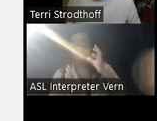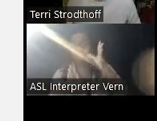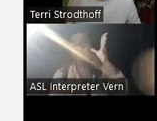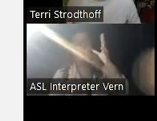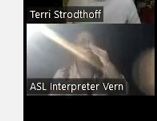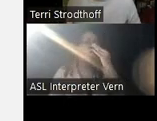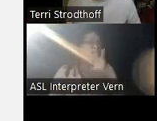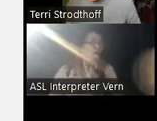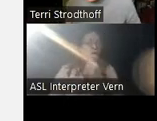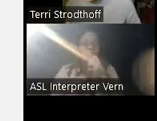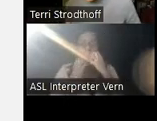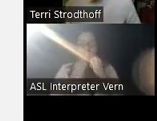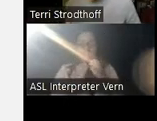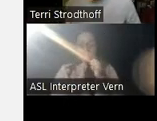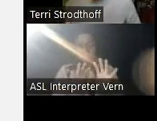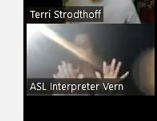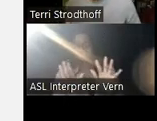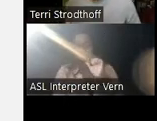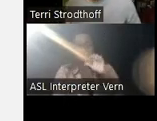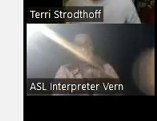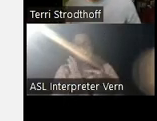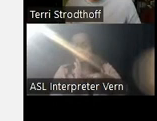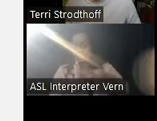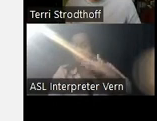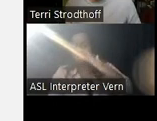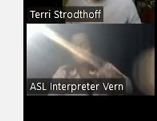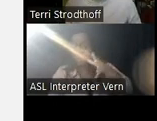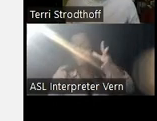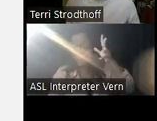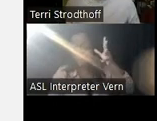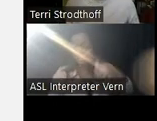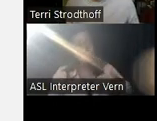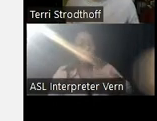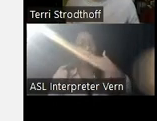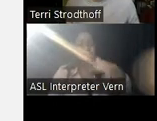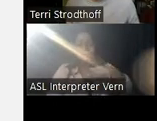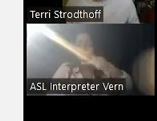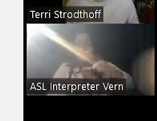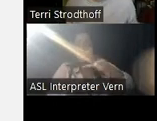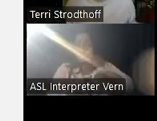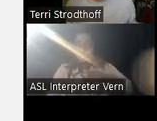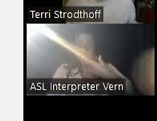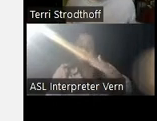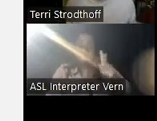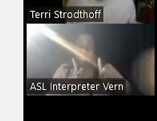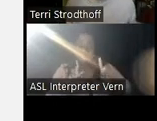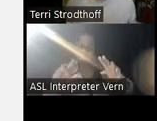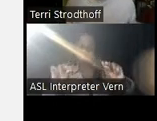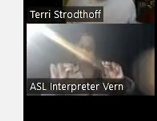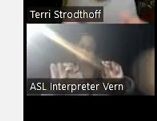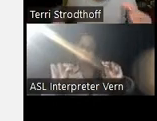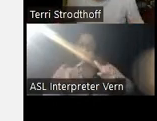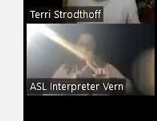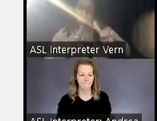their children. This isn't about bad parents, bad caregivers, bad people. This is the reality of what happens in trauma, is